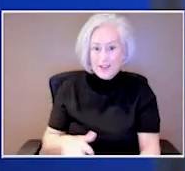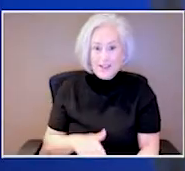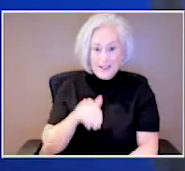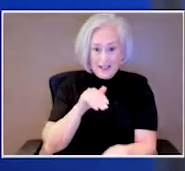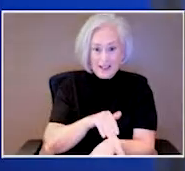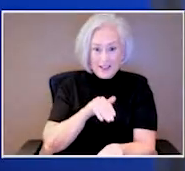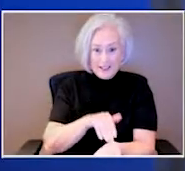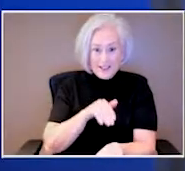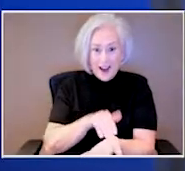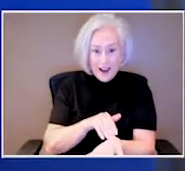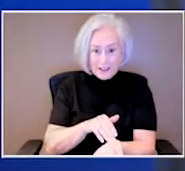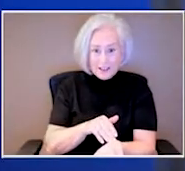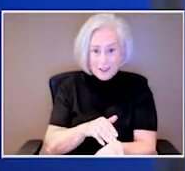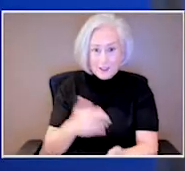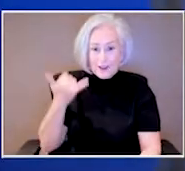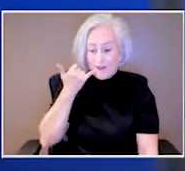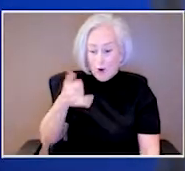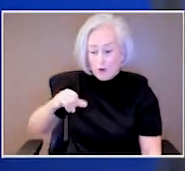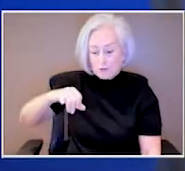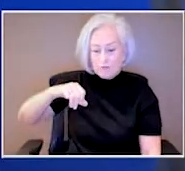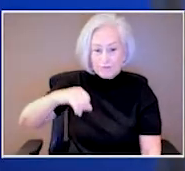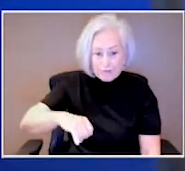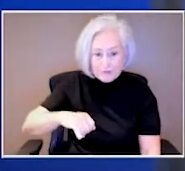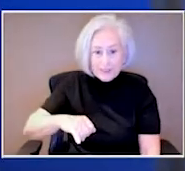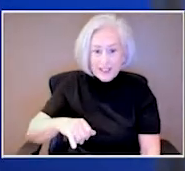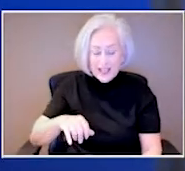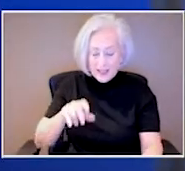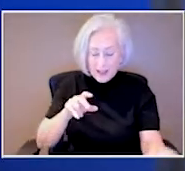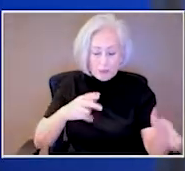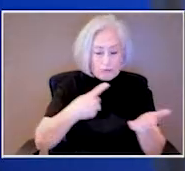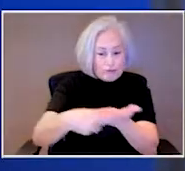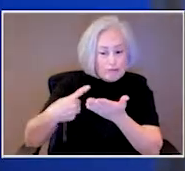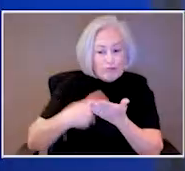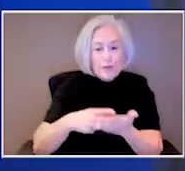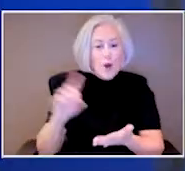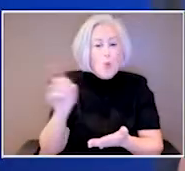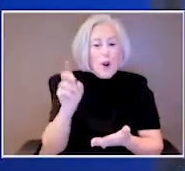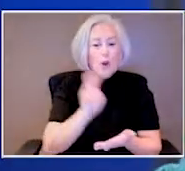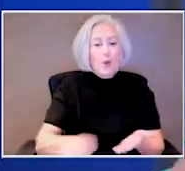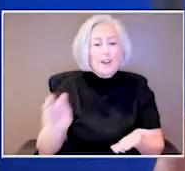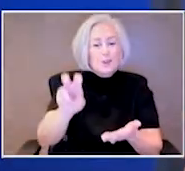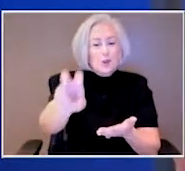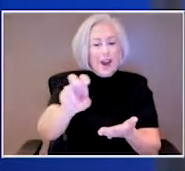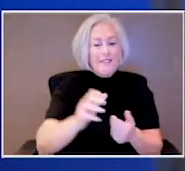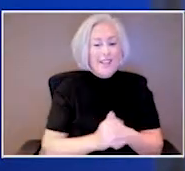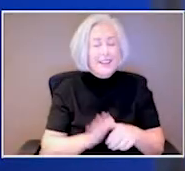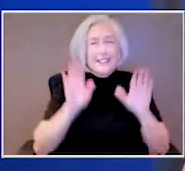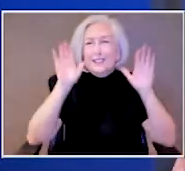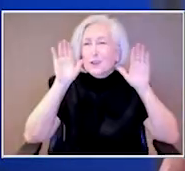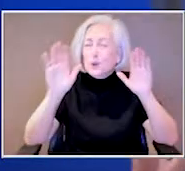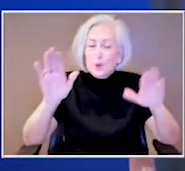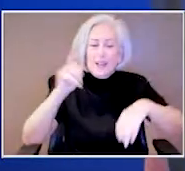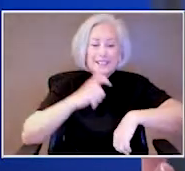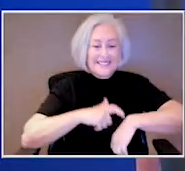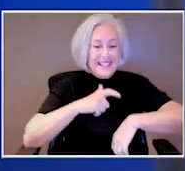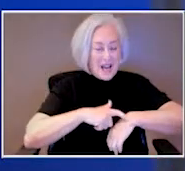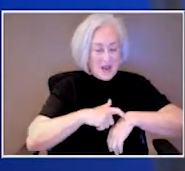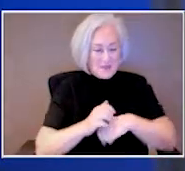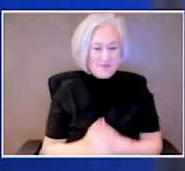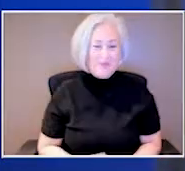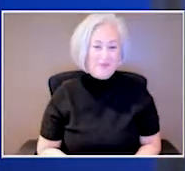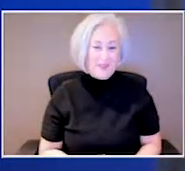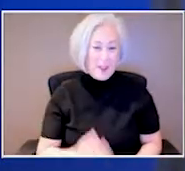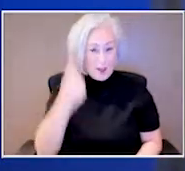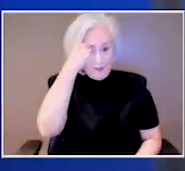talk about pictures and where we've been lately. And so it's this great time. And to me, it's part